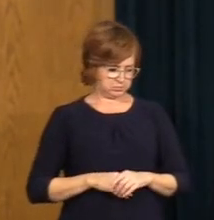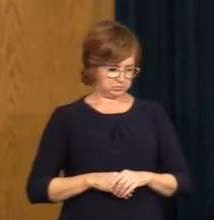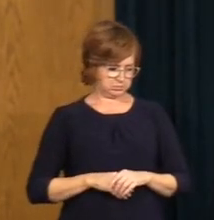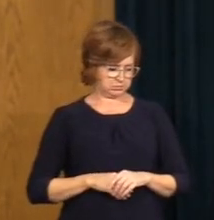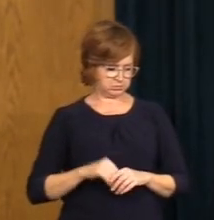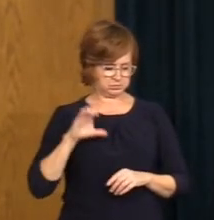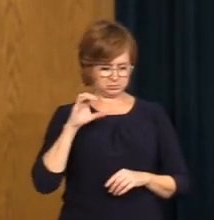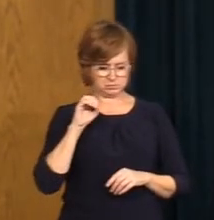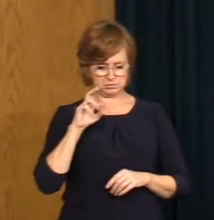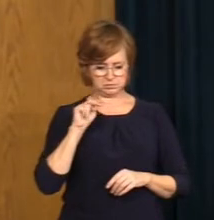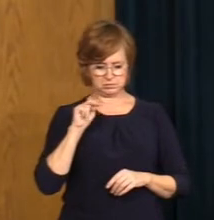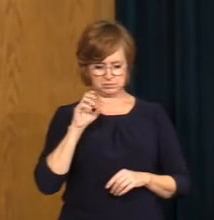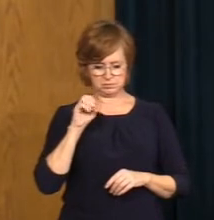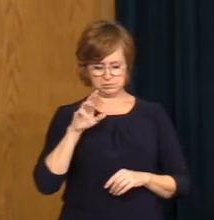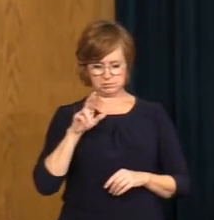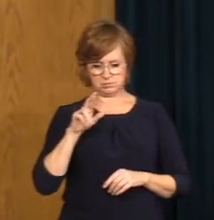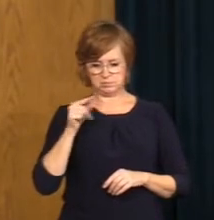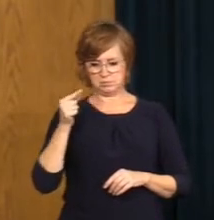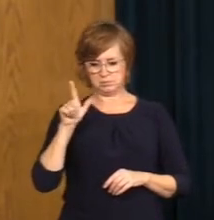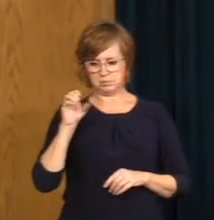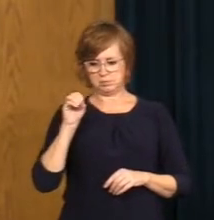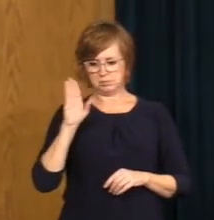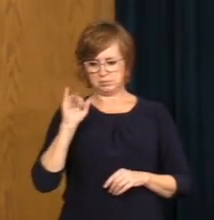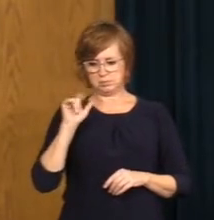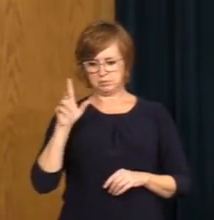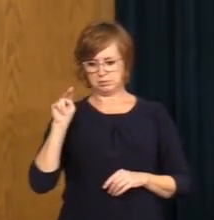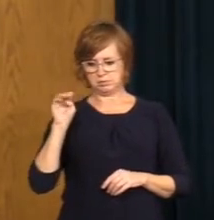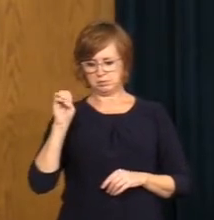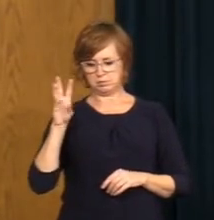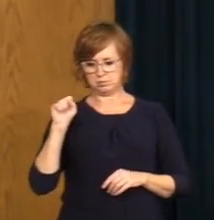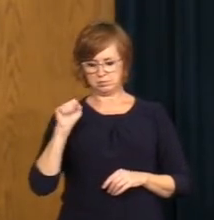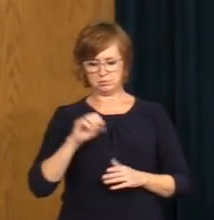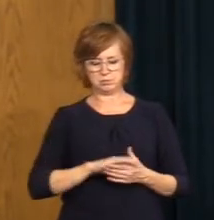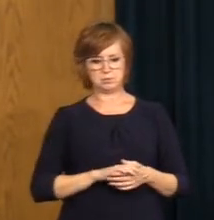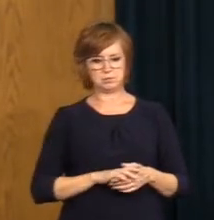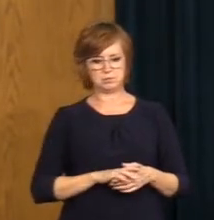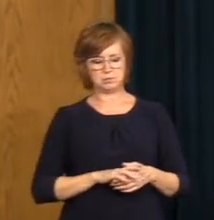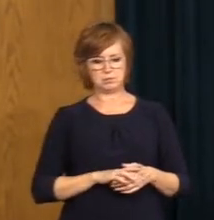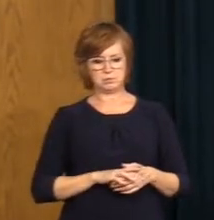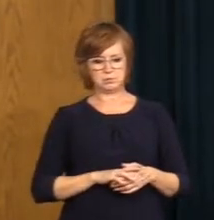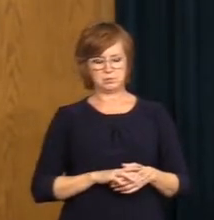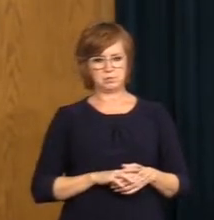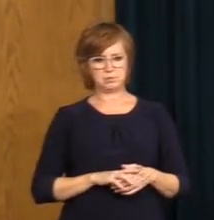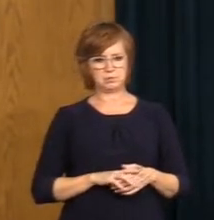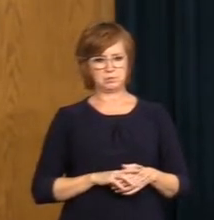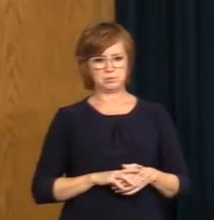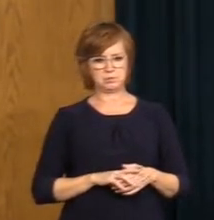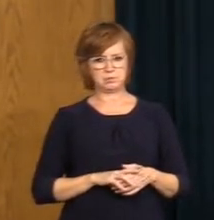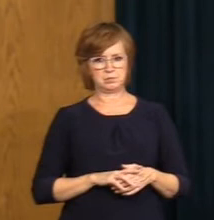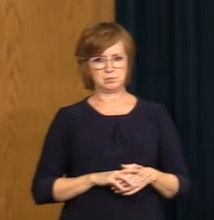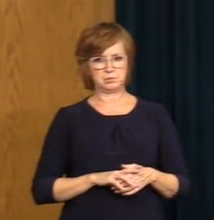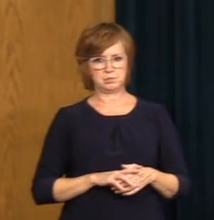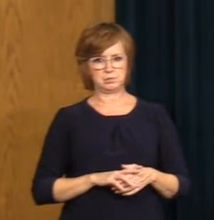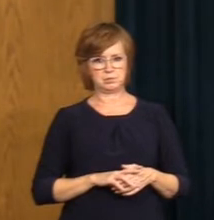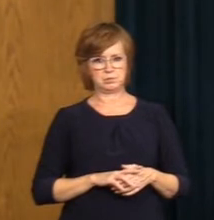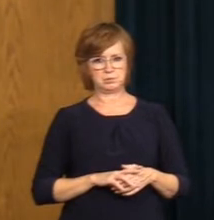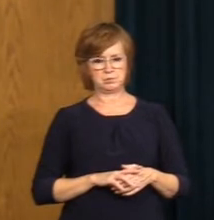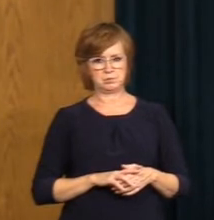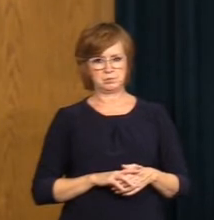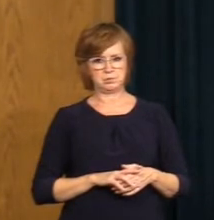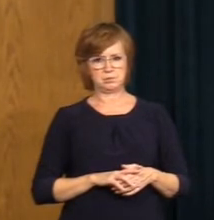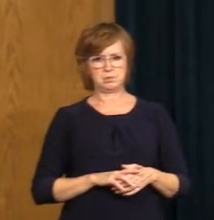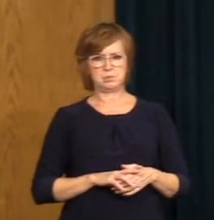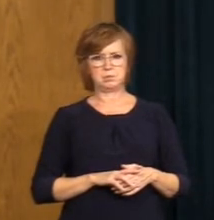have Connor O'Donovan from Global. Hey, I'm just wondering if I see that there's data for the 21st to 27th with